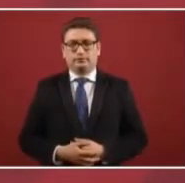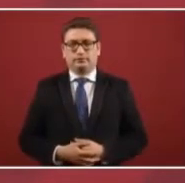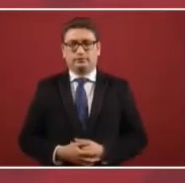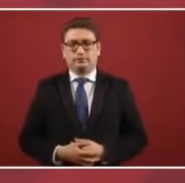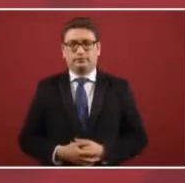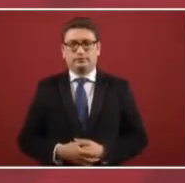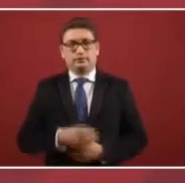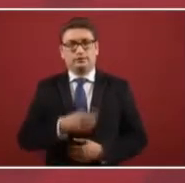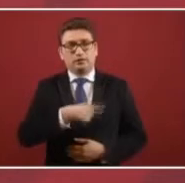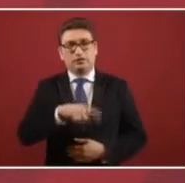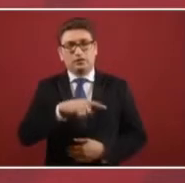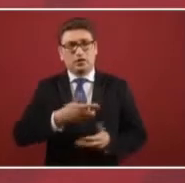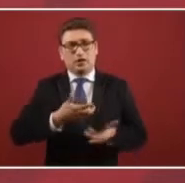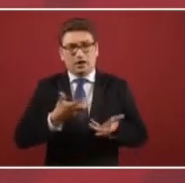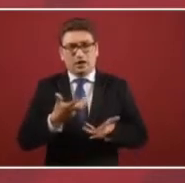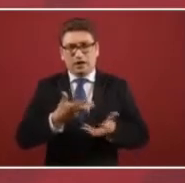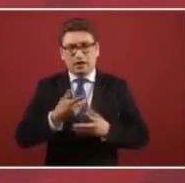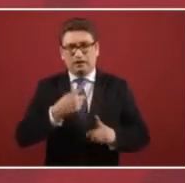That